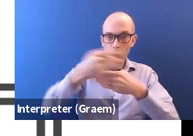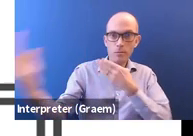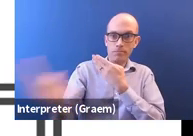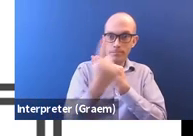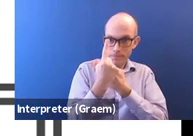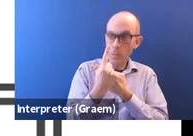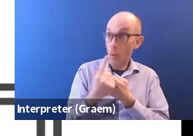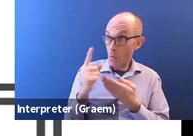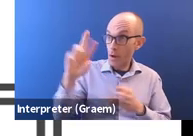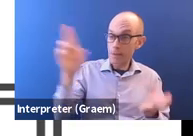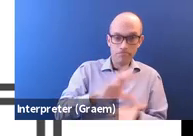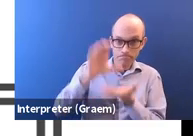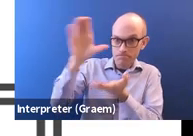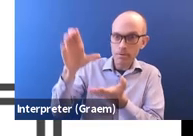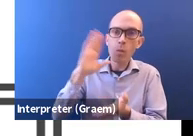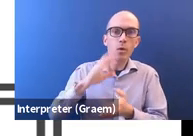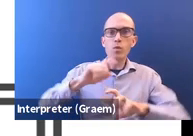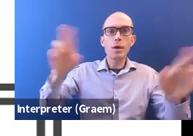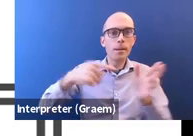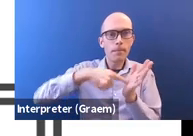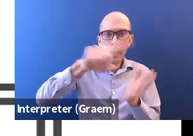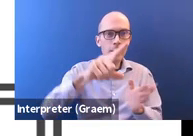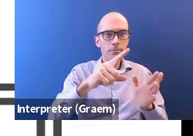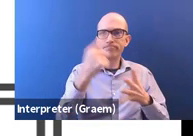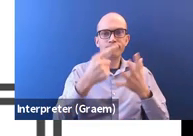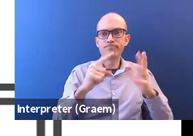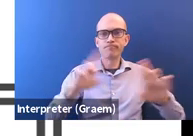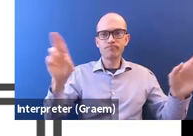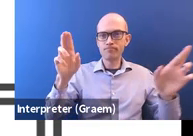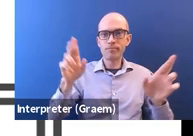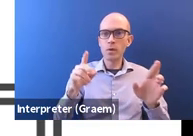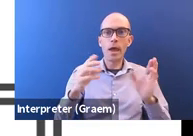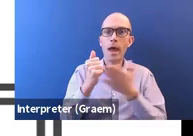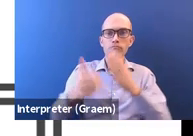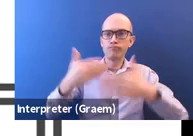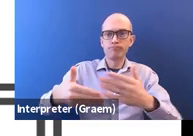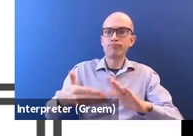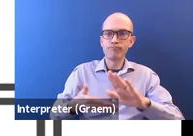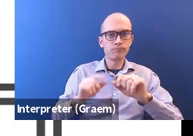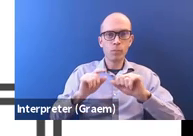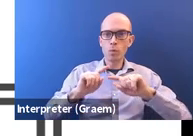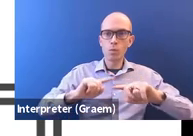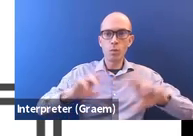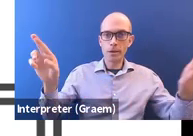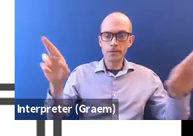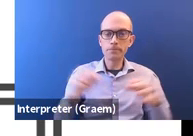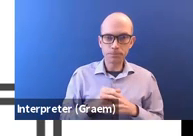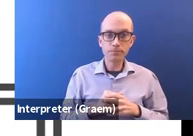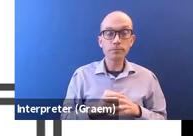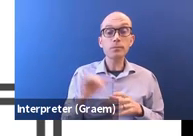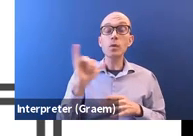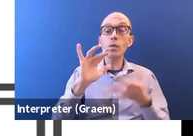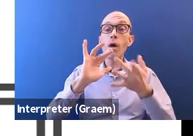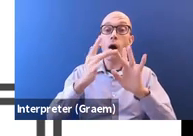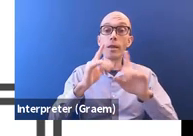way too. So another way to kind of get you in, out, on, down the line. I mentioned the online order for pickup in the store